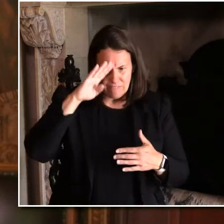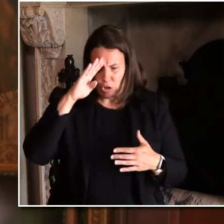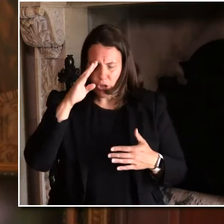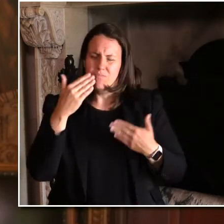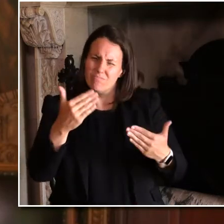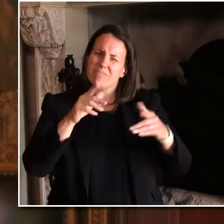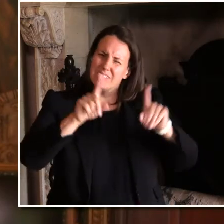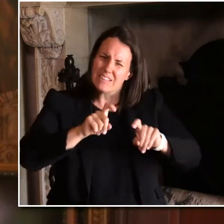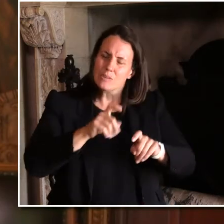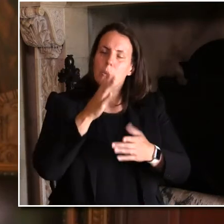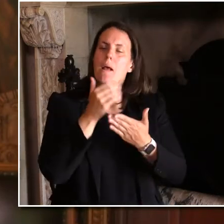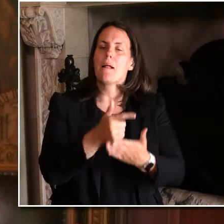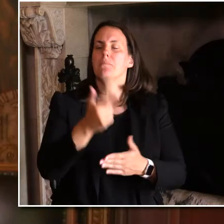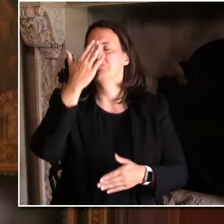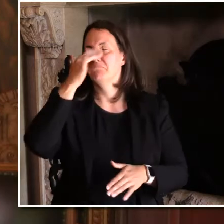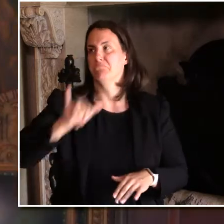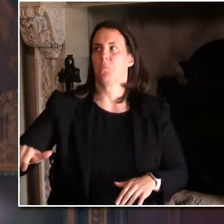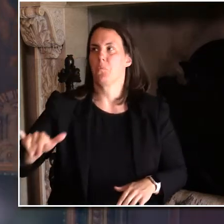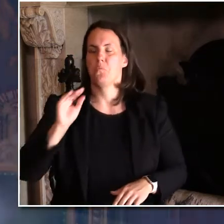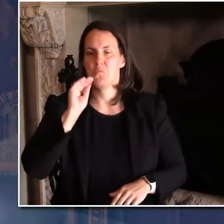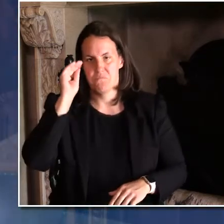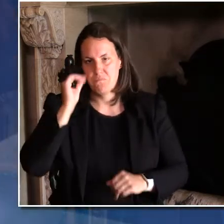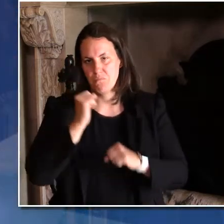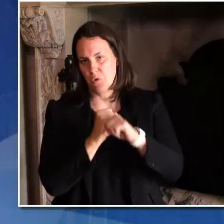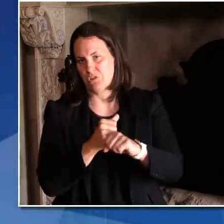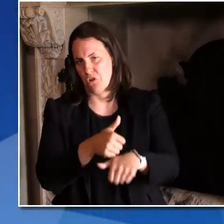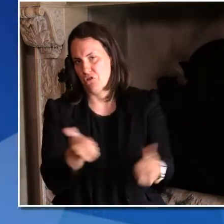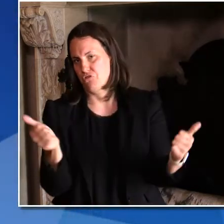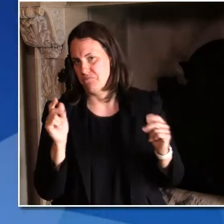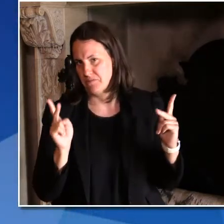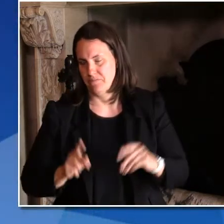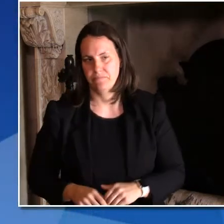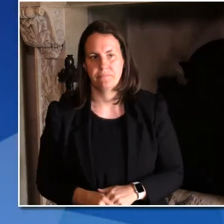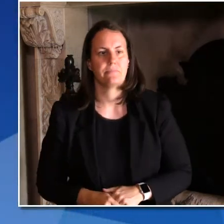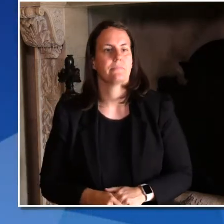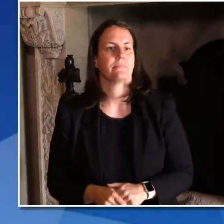Curry from NBC 26 in Green Bay. Ryan?